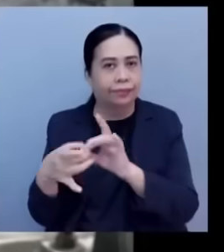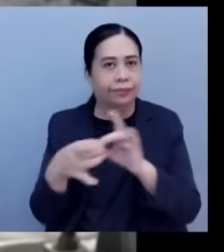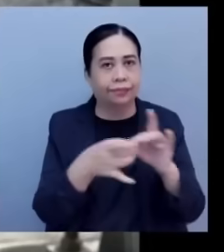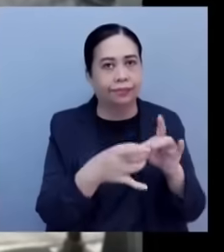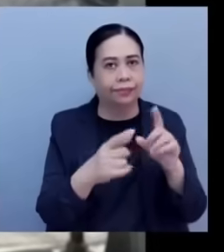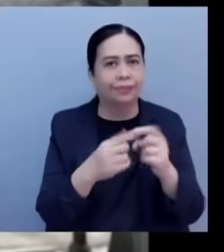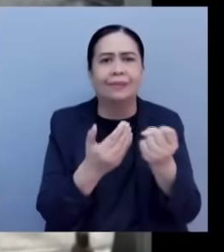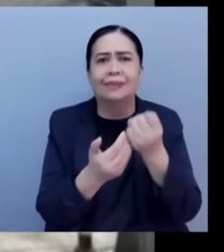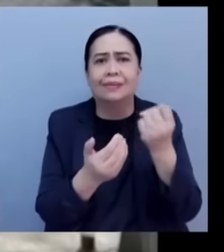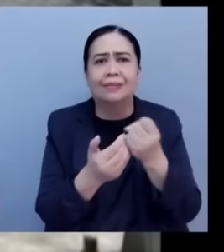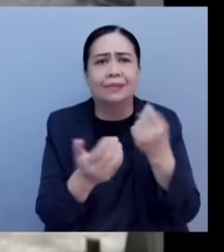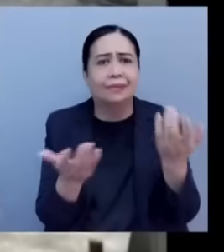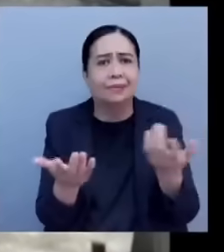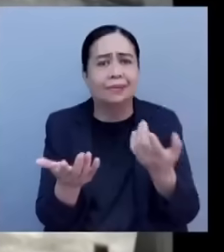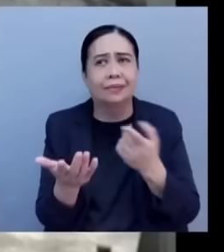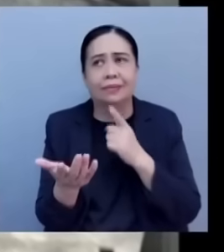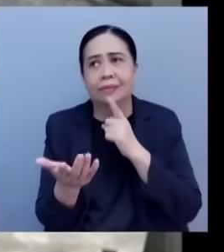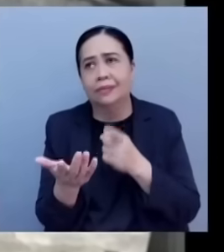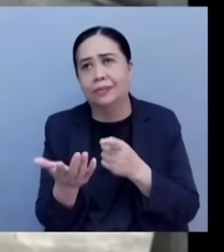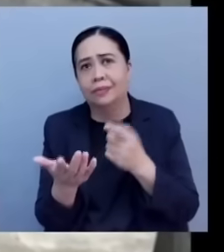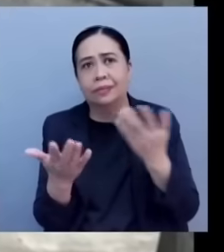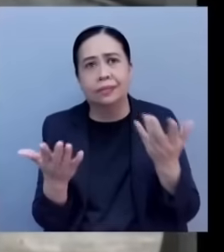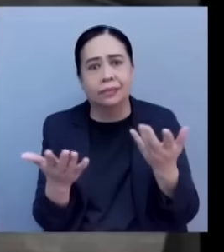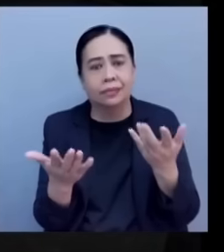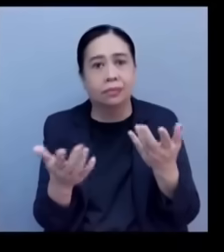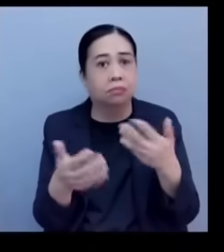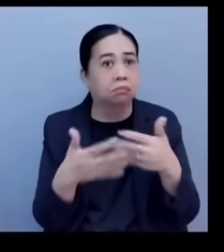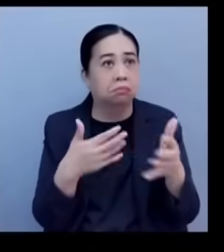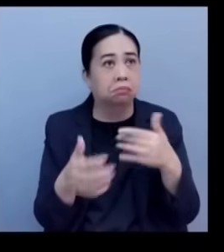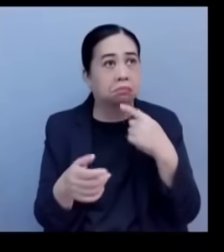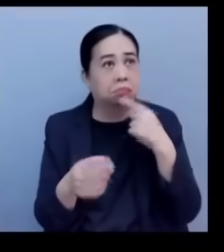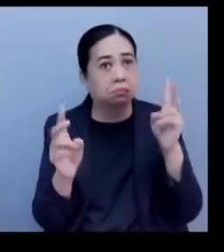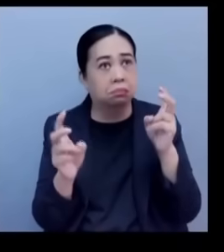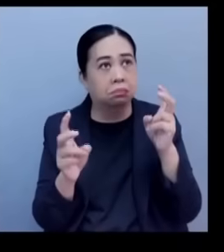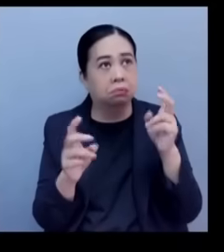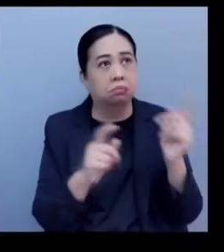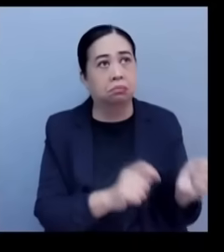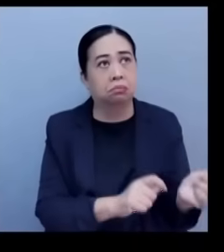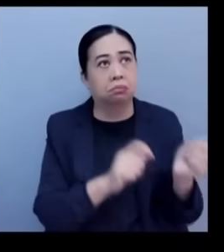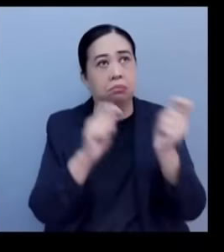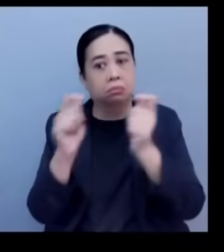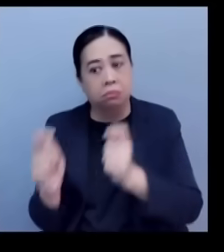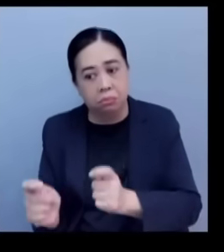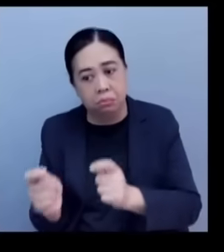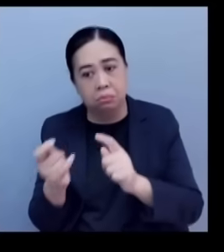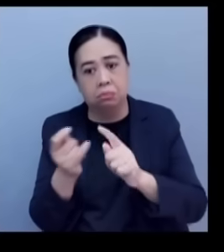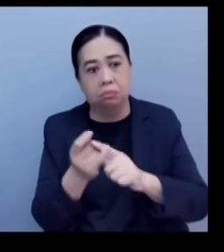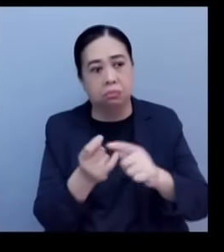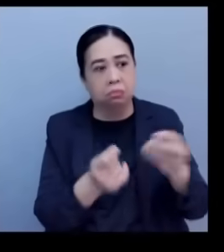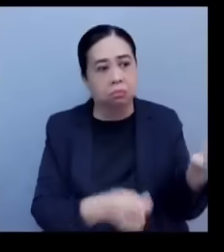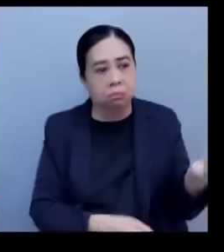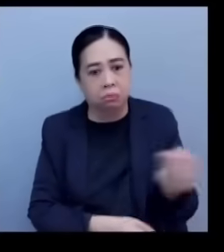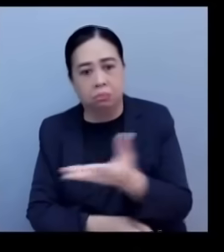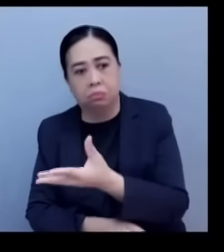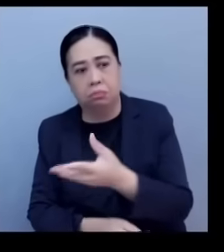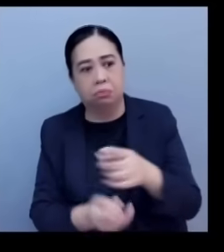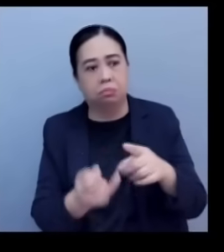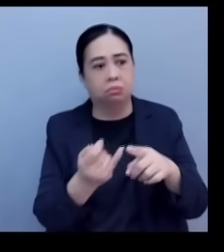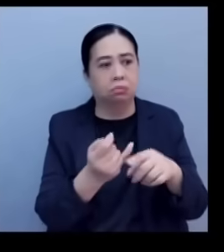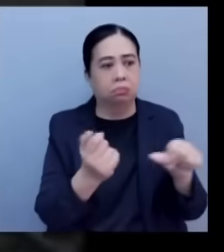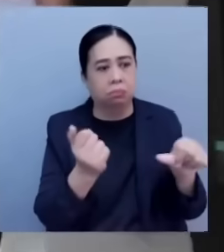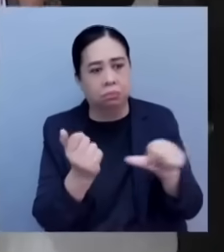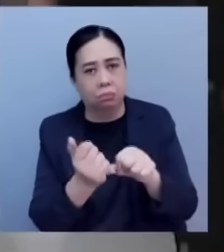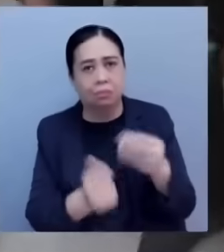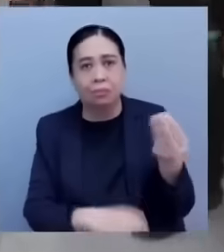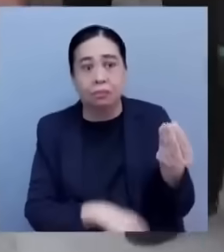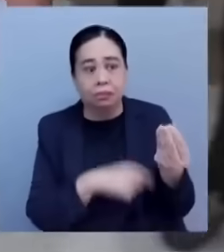simple fact that the whether you call it a transfer, whether you call it a release or an augmentation, the money